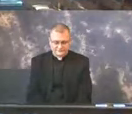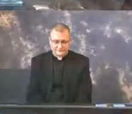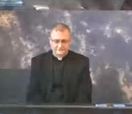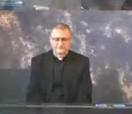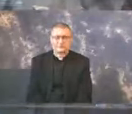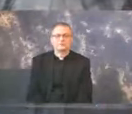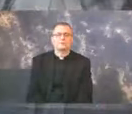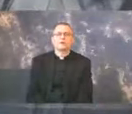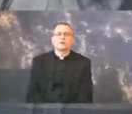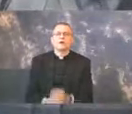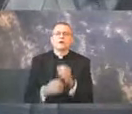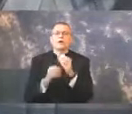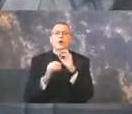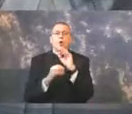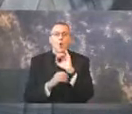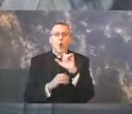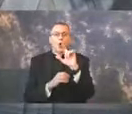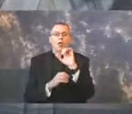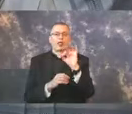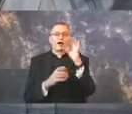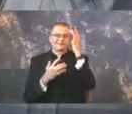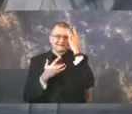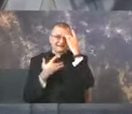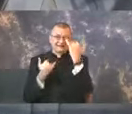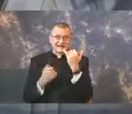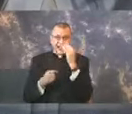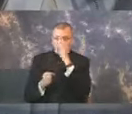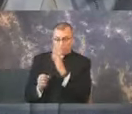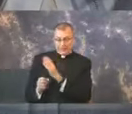blessing of the oil of the sick.